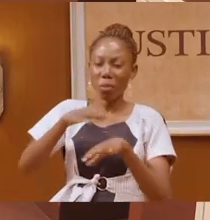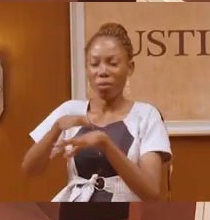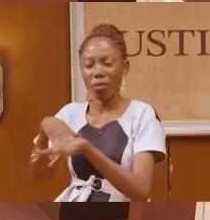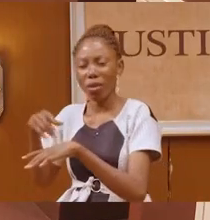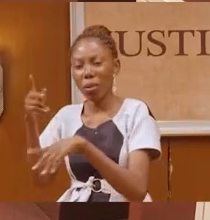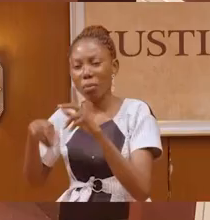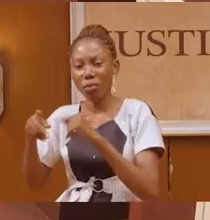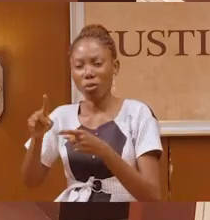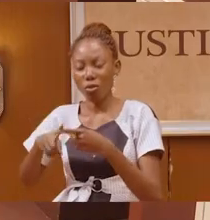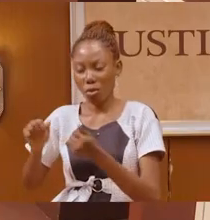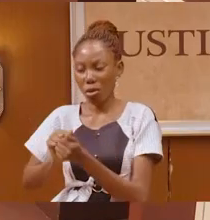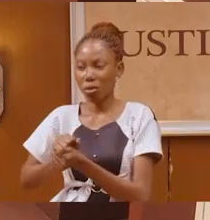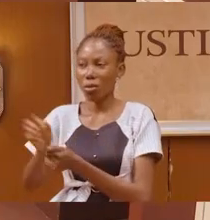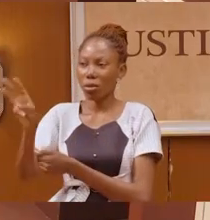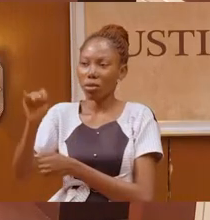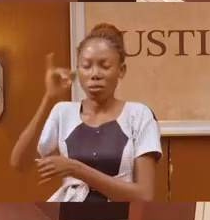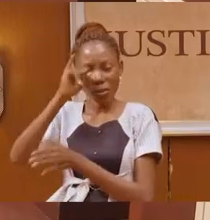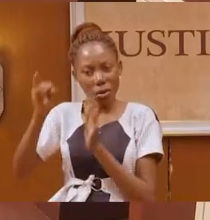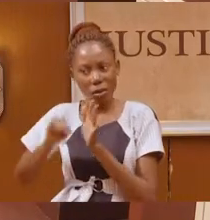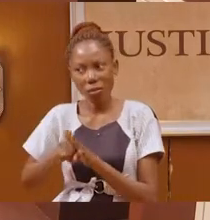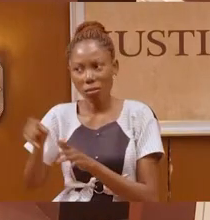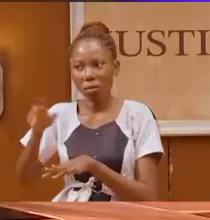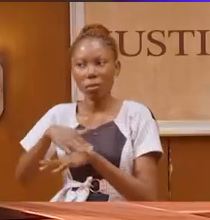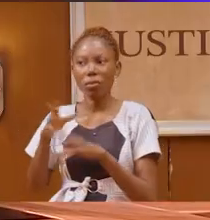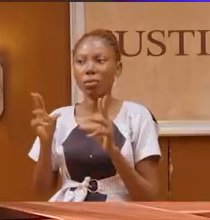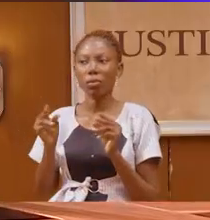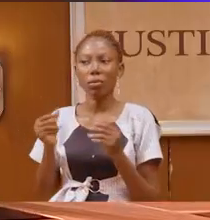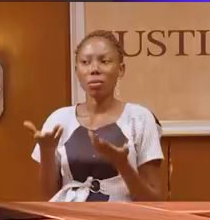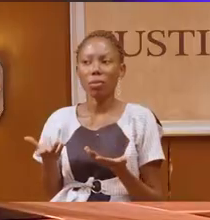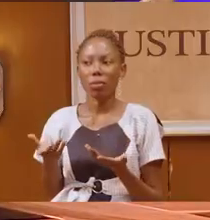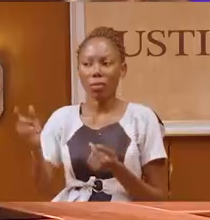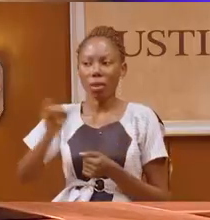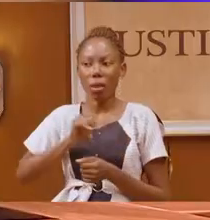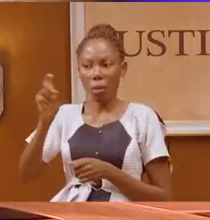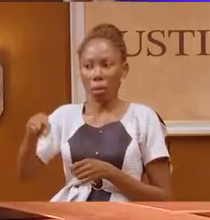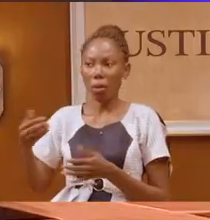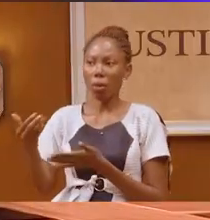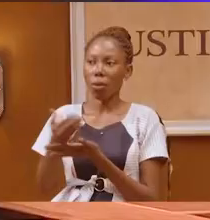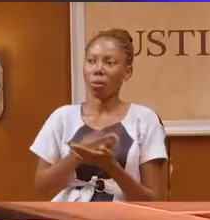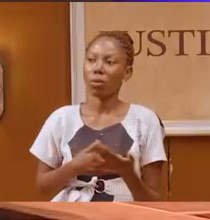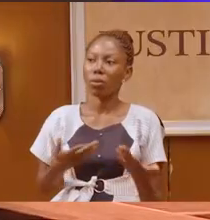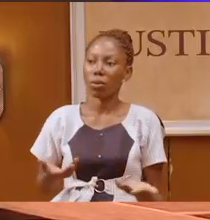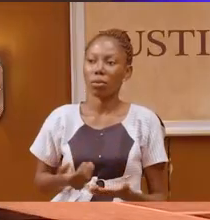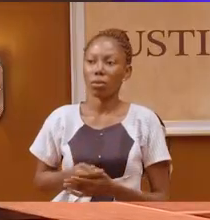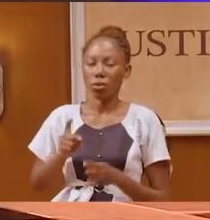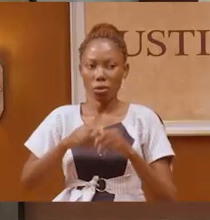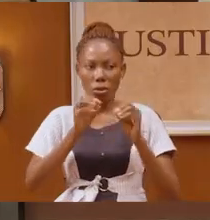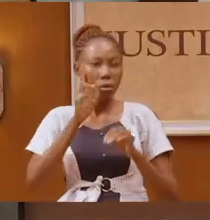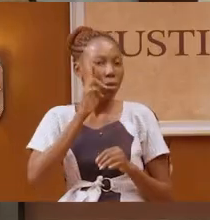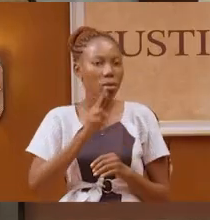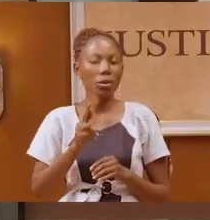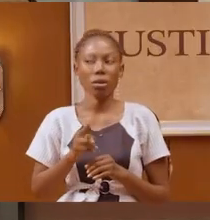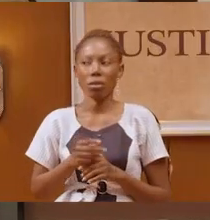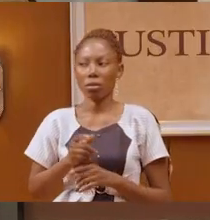develop me before some personalities. I told them now, no, I must collect all those things so that let me teach her small lesson.